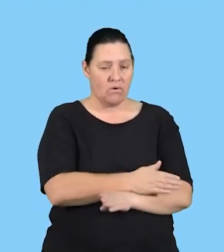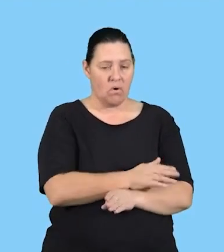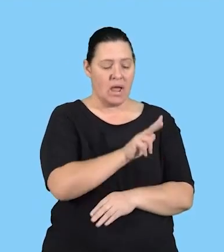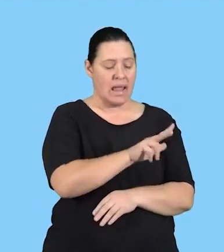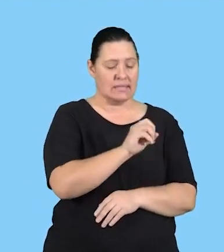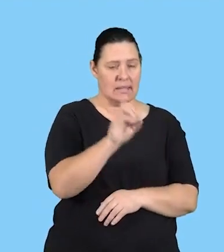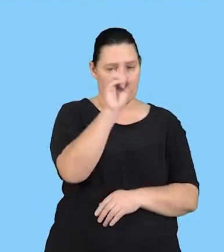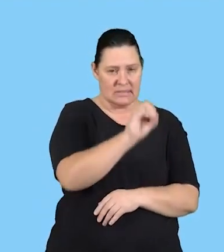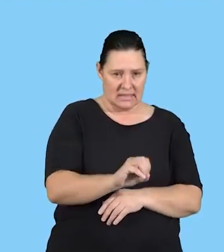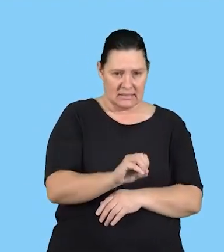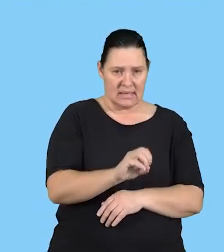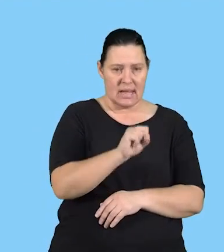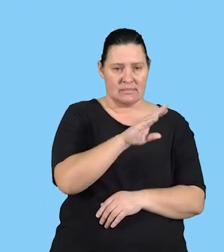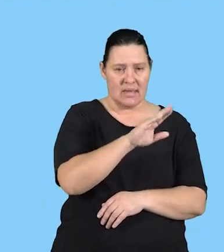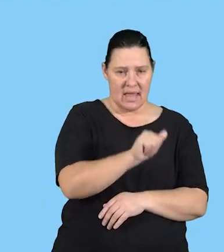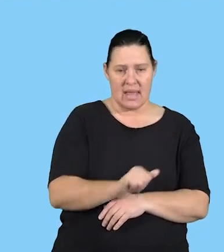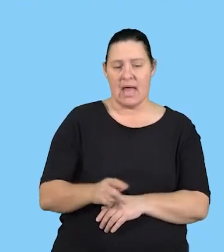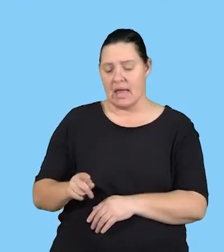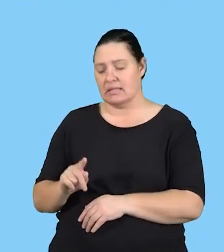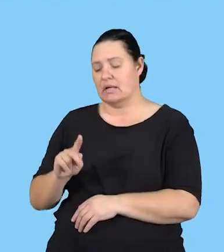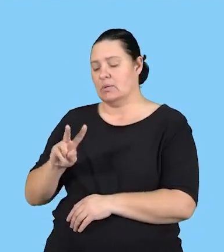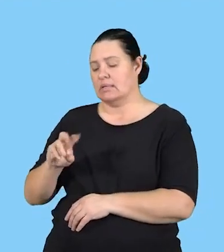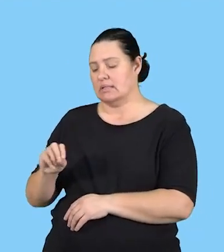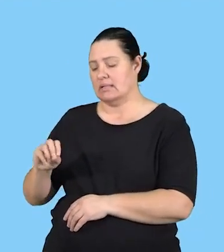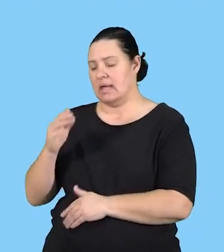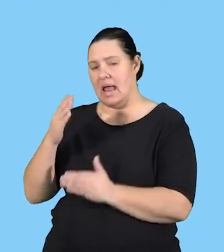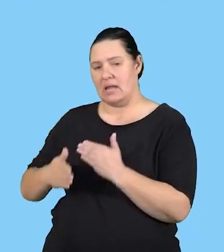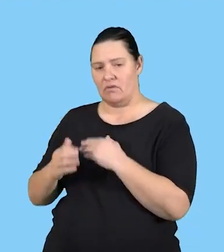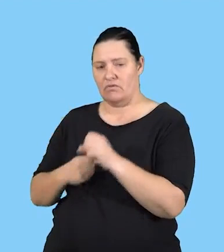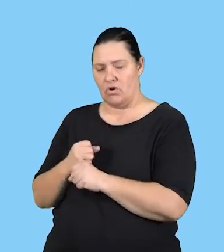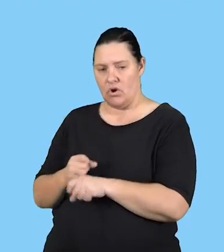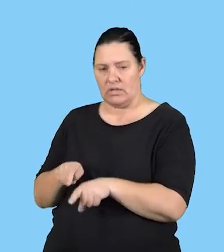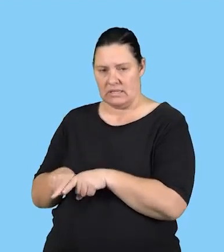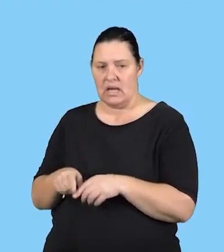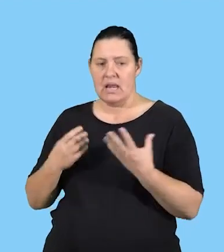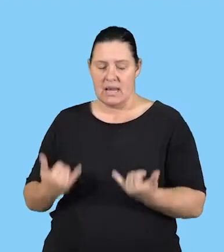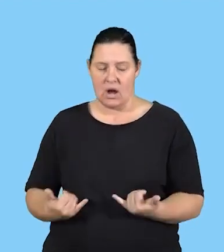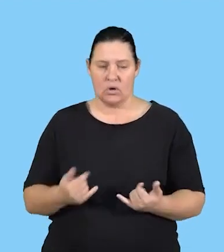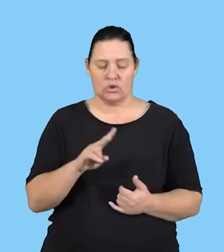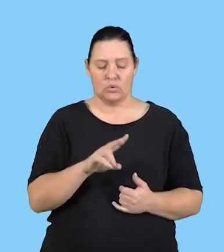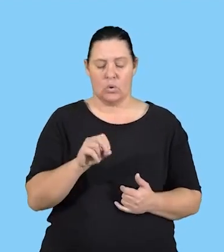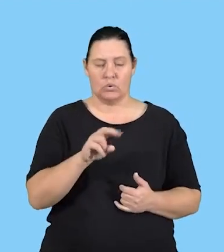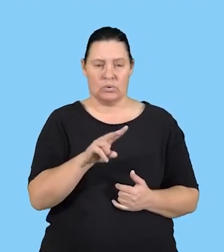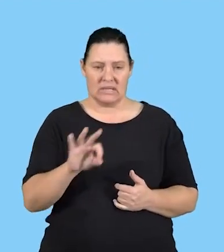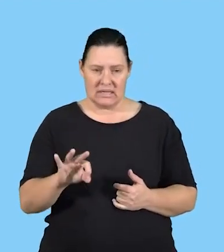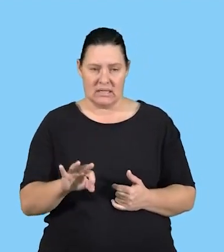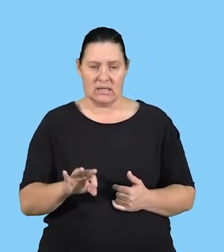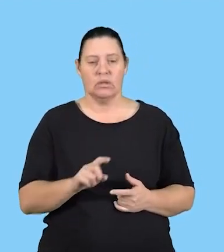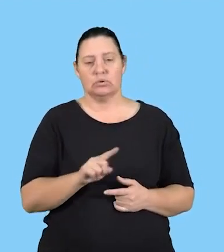80% SBA and 20% end of the year test. But now for year 2023 to